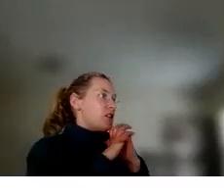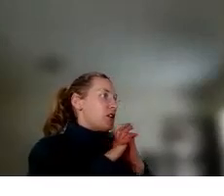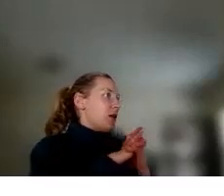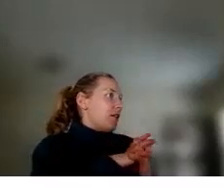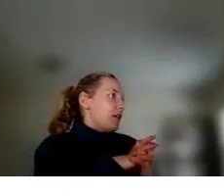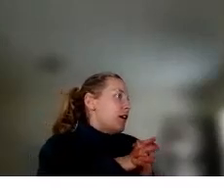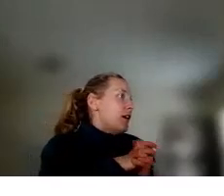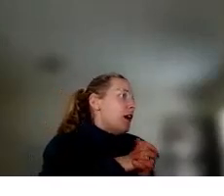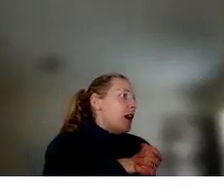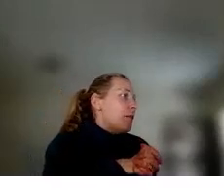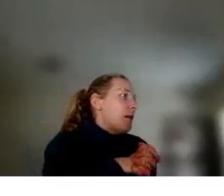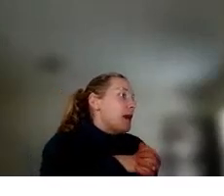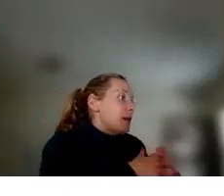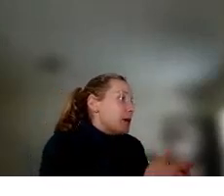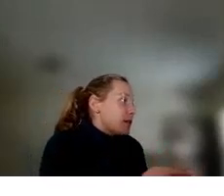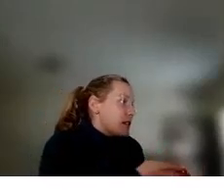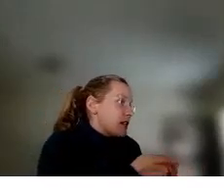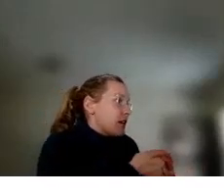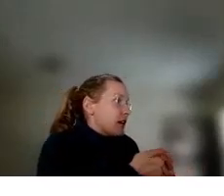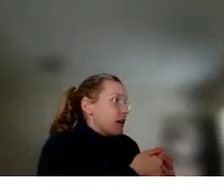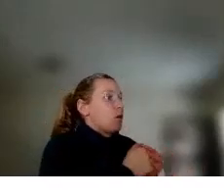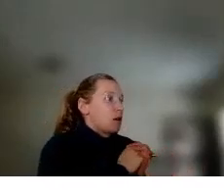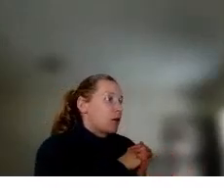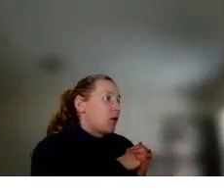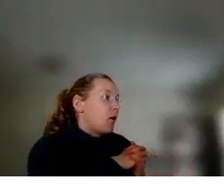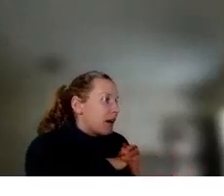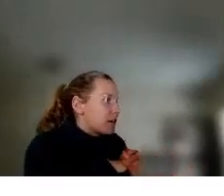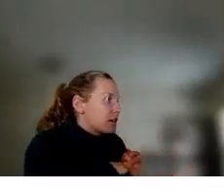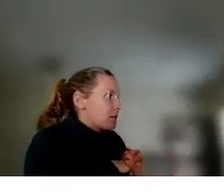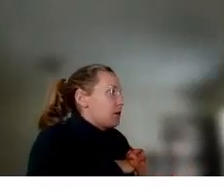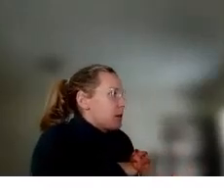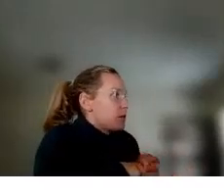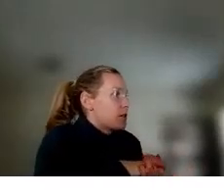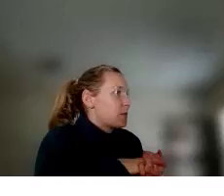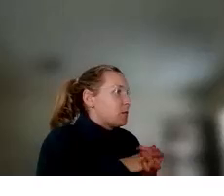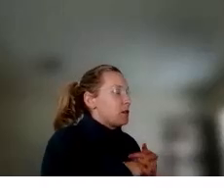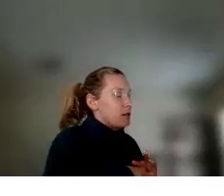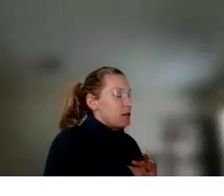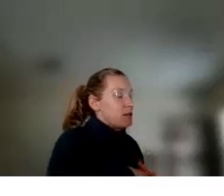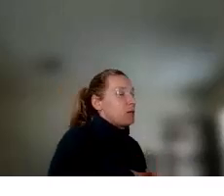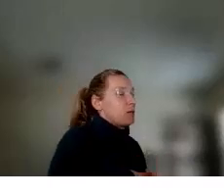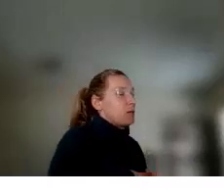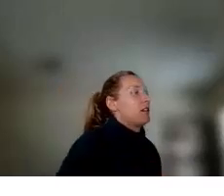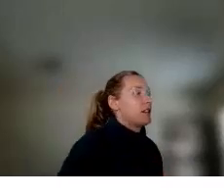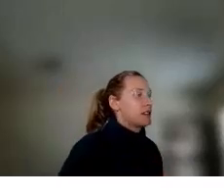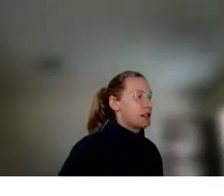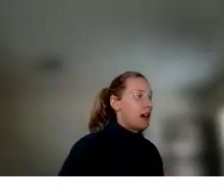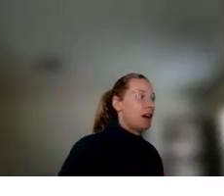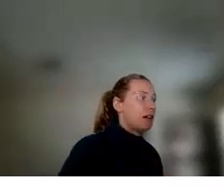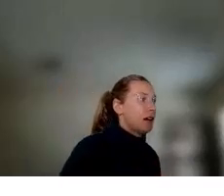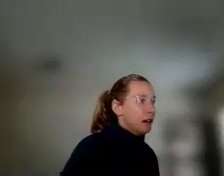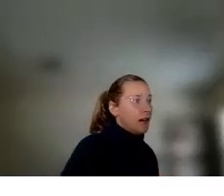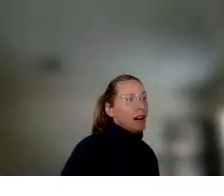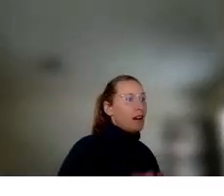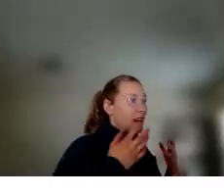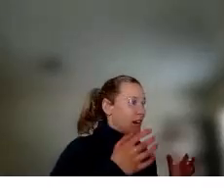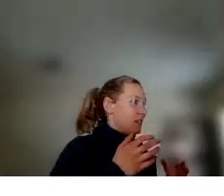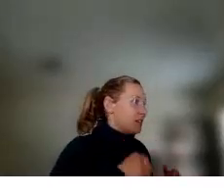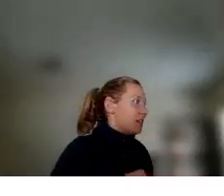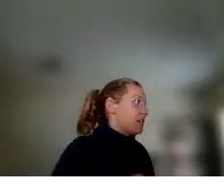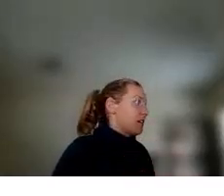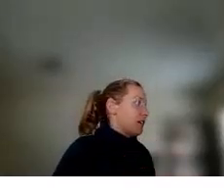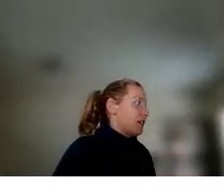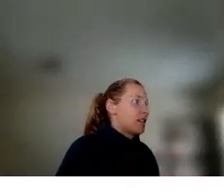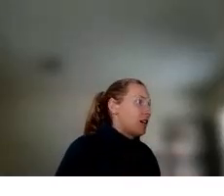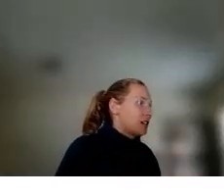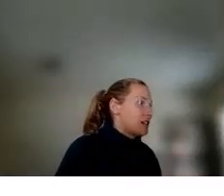CwCHN waiver may be receiving or require some of the the supports on this slide.